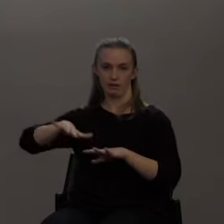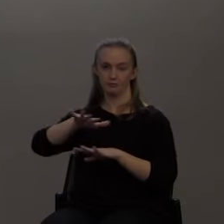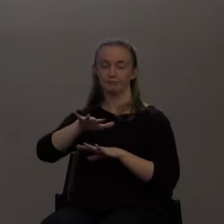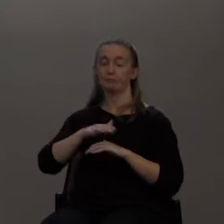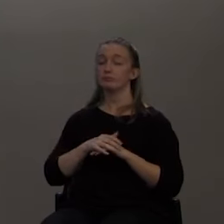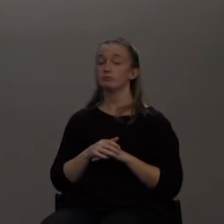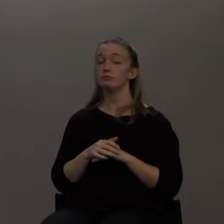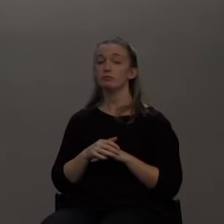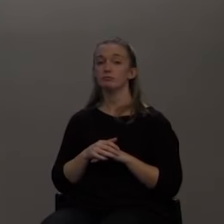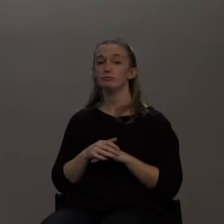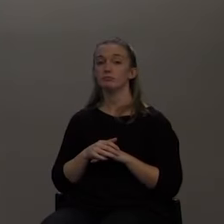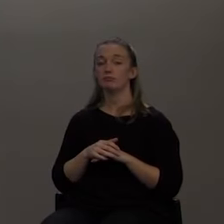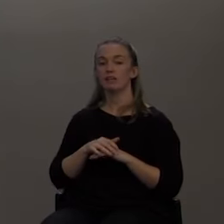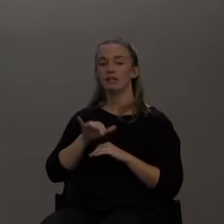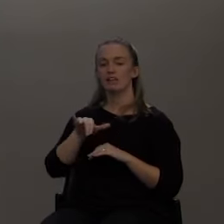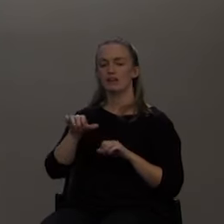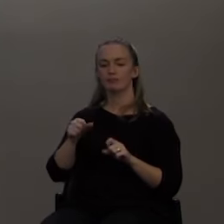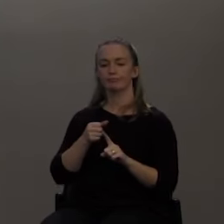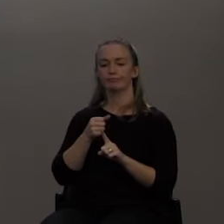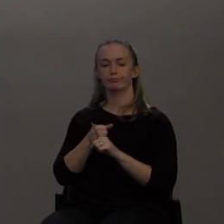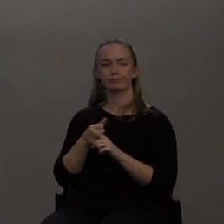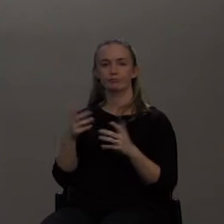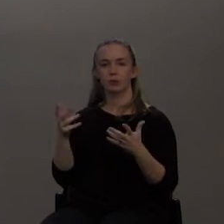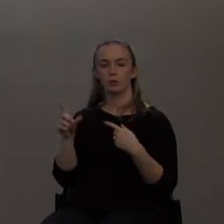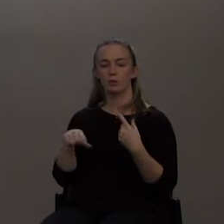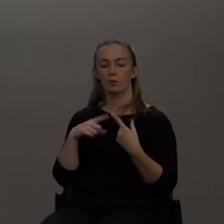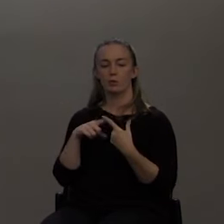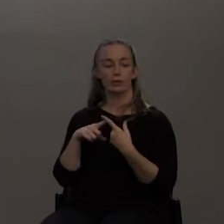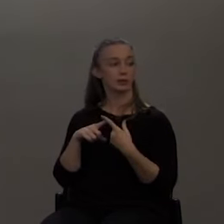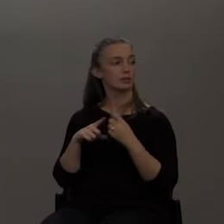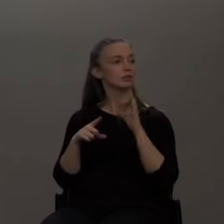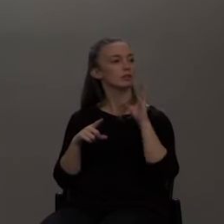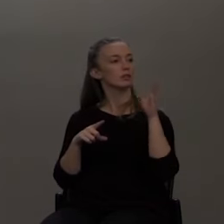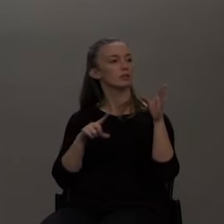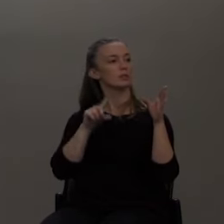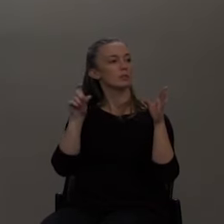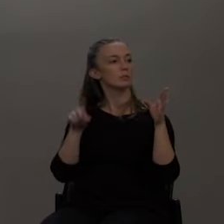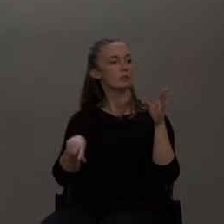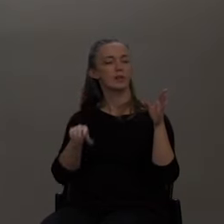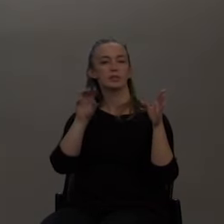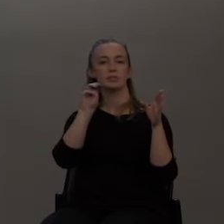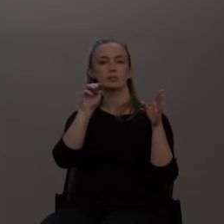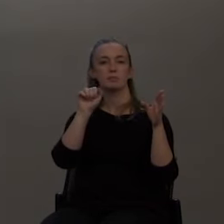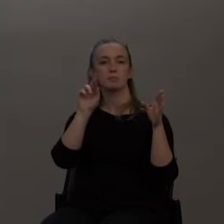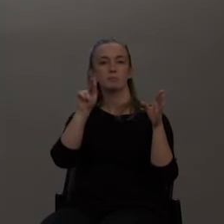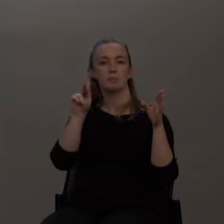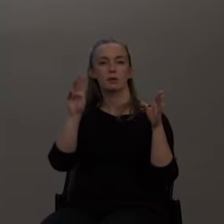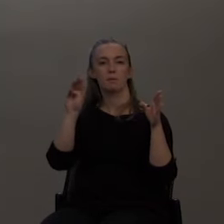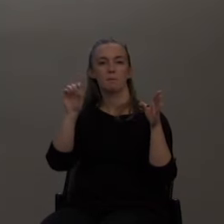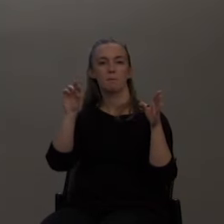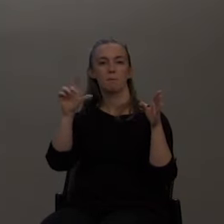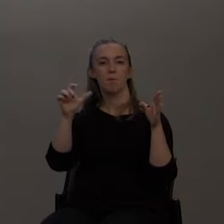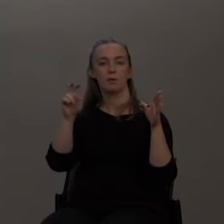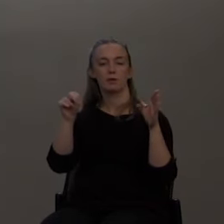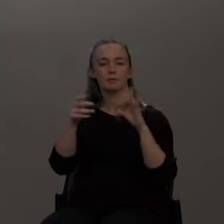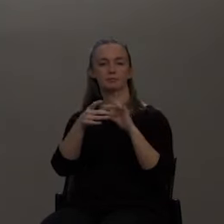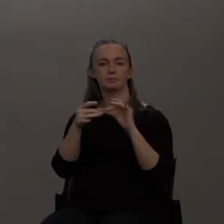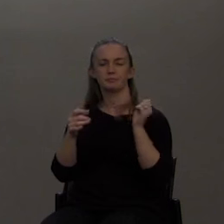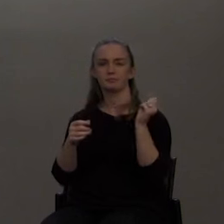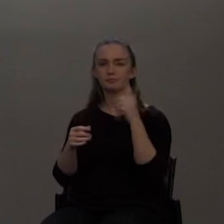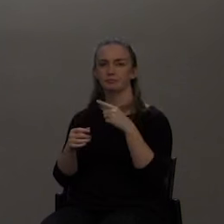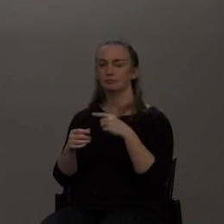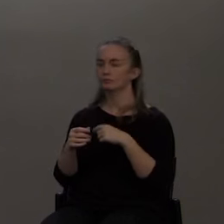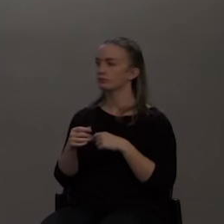And where this can have an impact is when comparing those, yes? Lauren, can you go back?